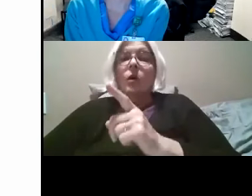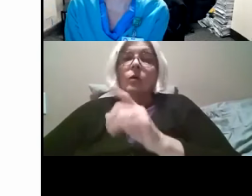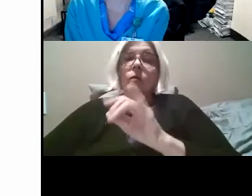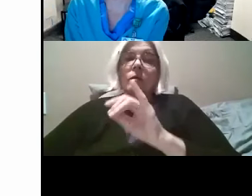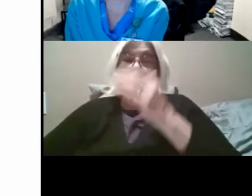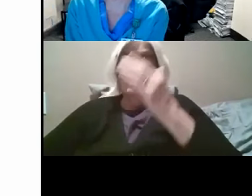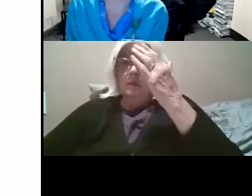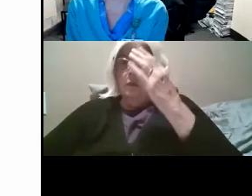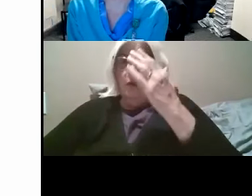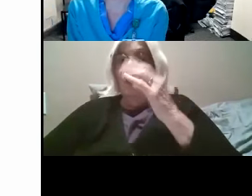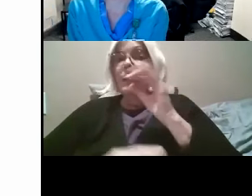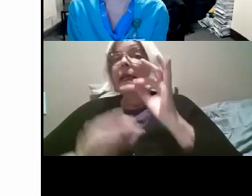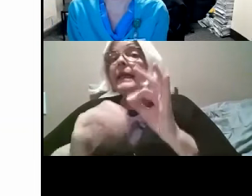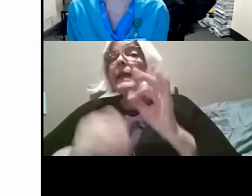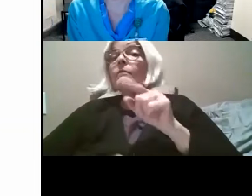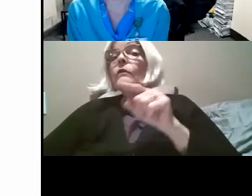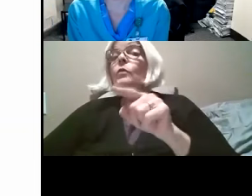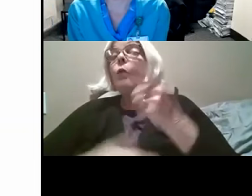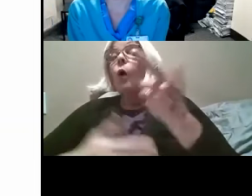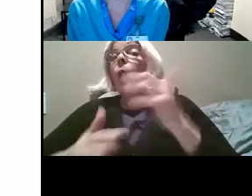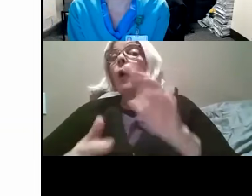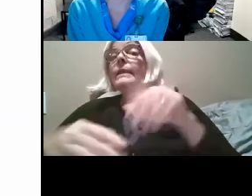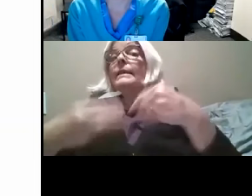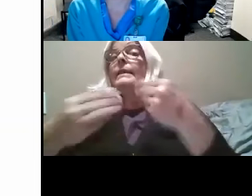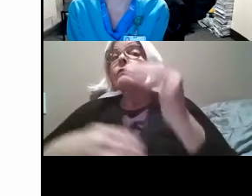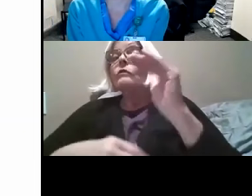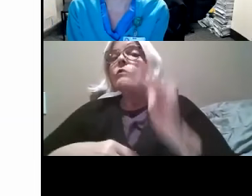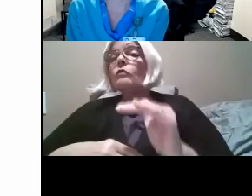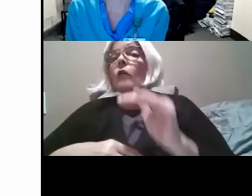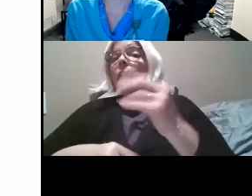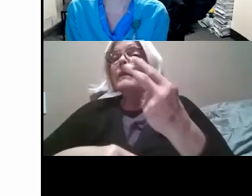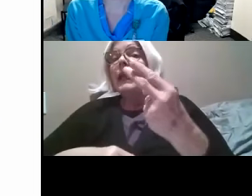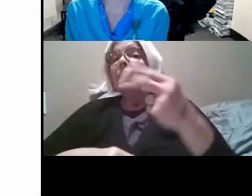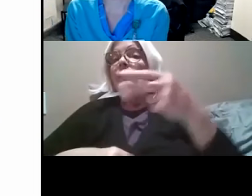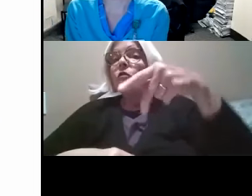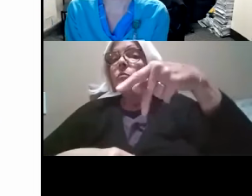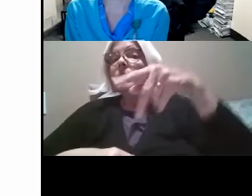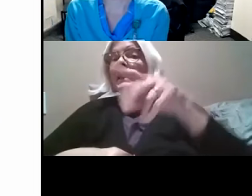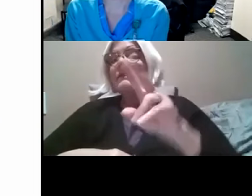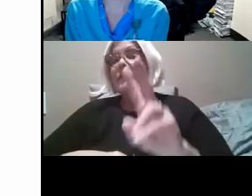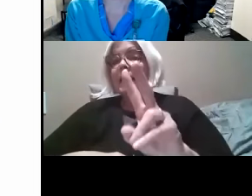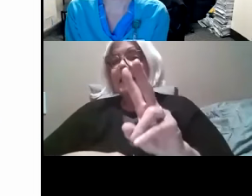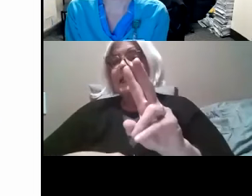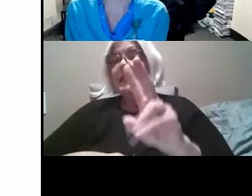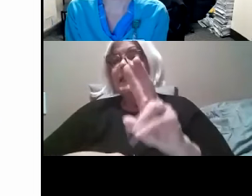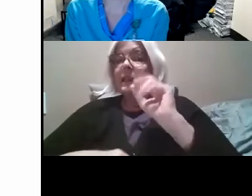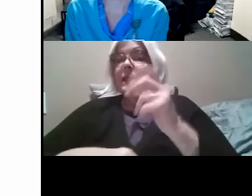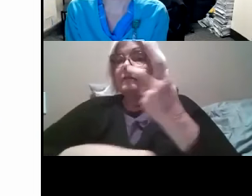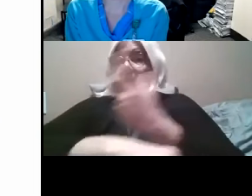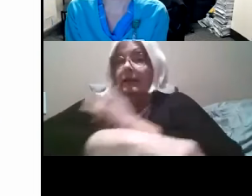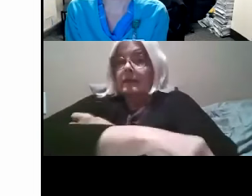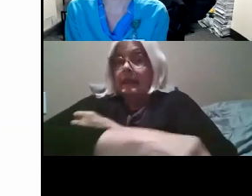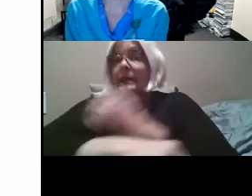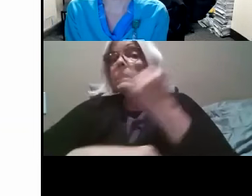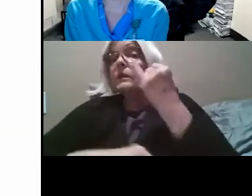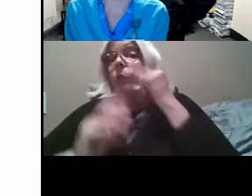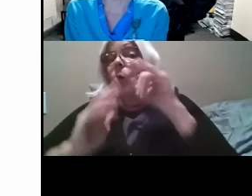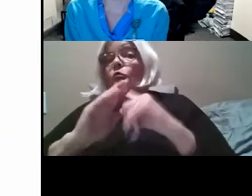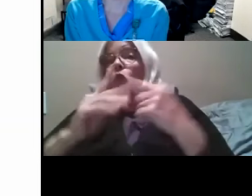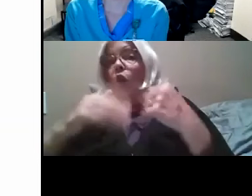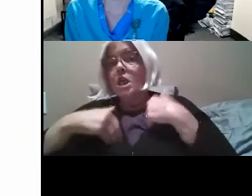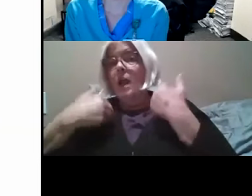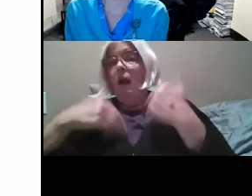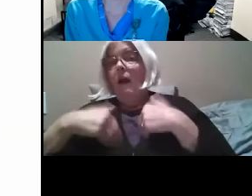need 2 doses. If we started at an older age, they need 3 doses. And that's just because children's immune system